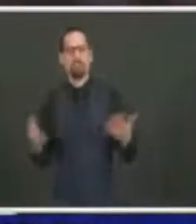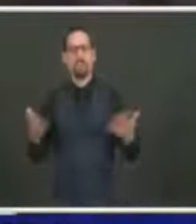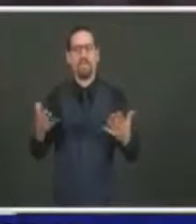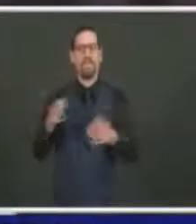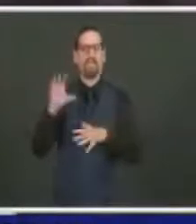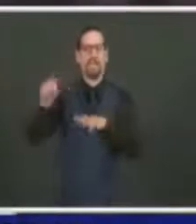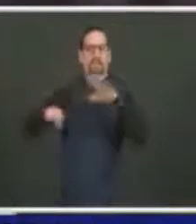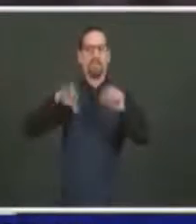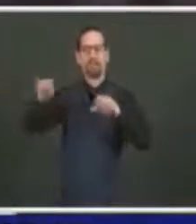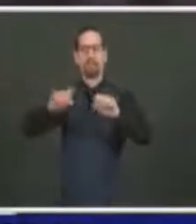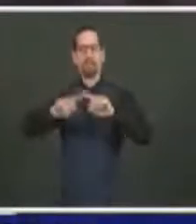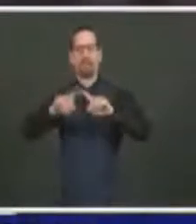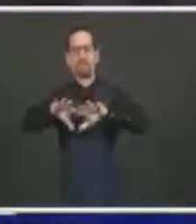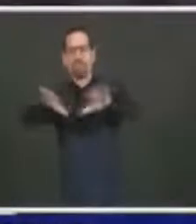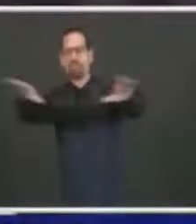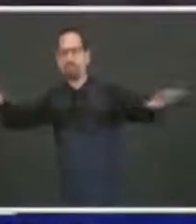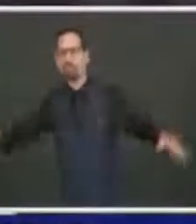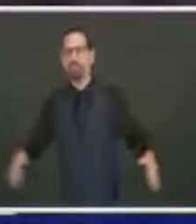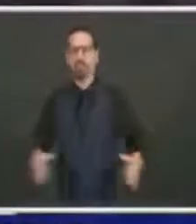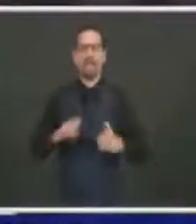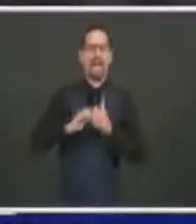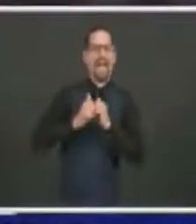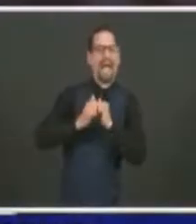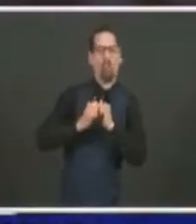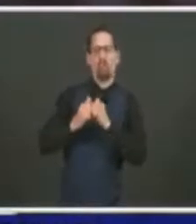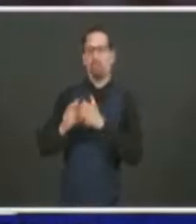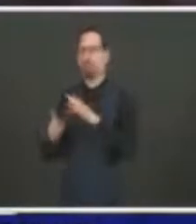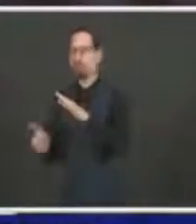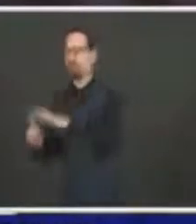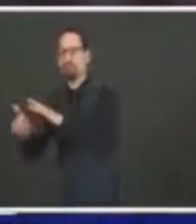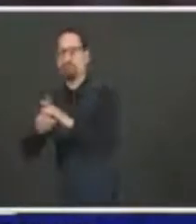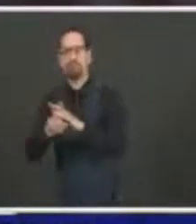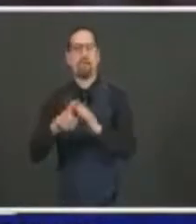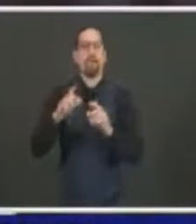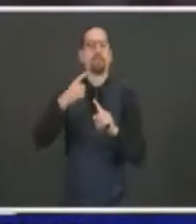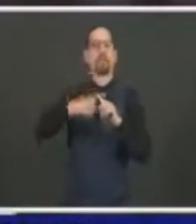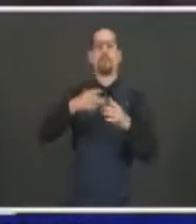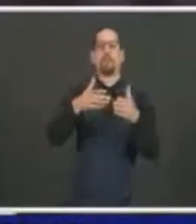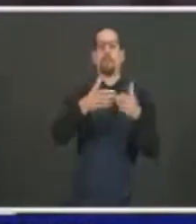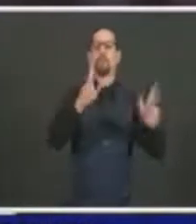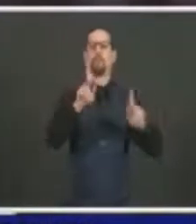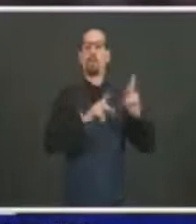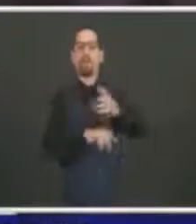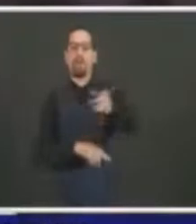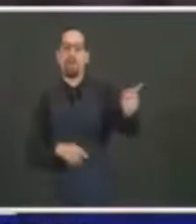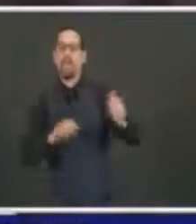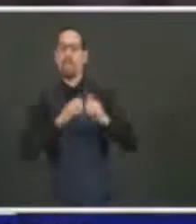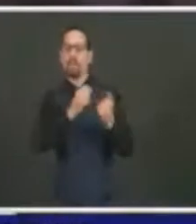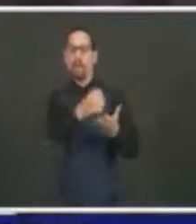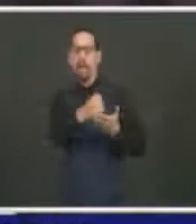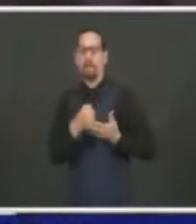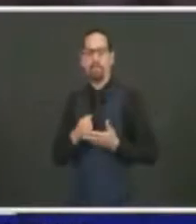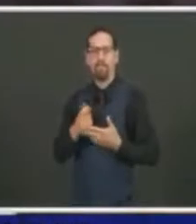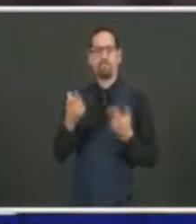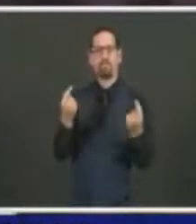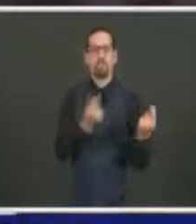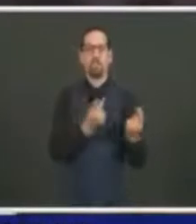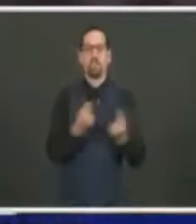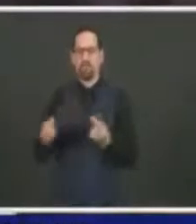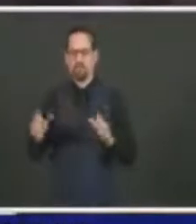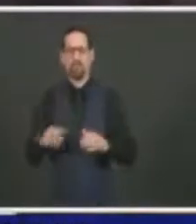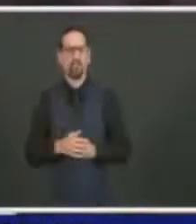part of the process of helping everyone follow the rules. Okay, so there's going to be more guidelines issued about that on